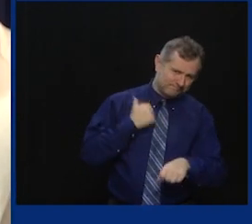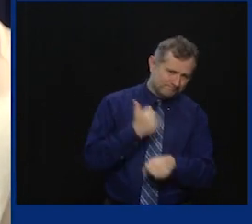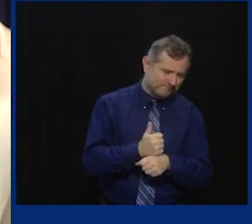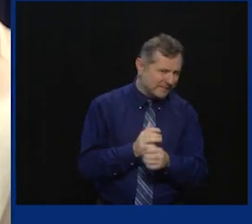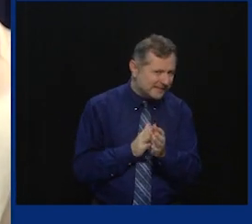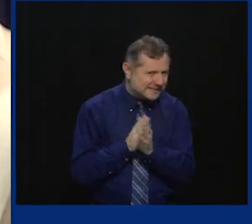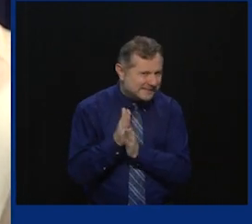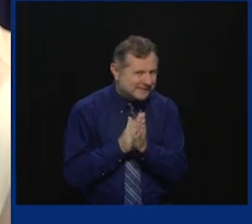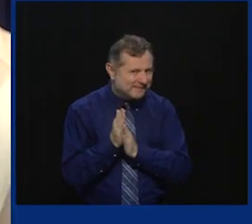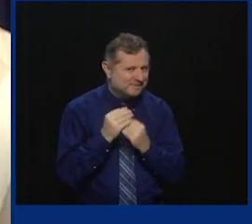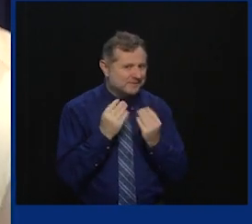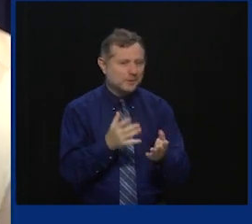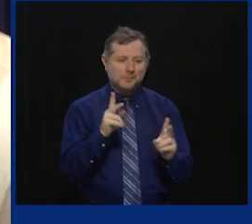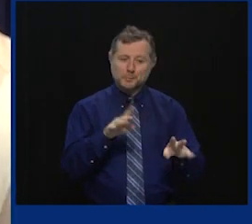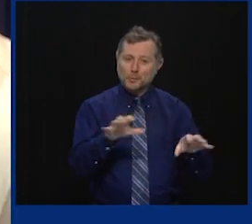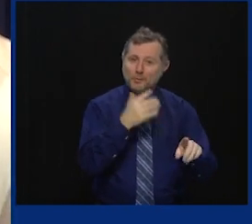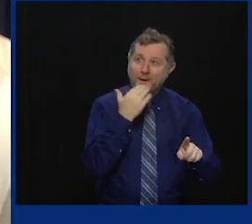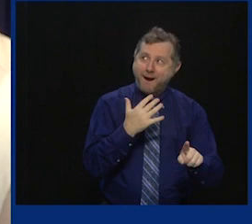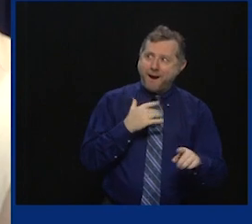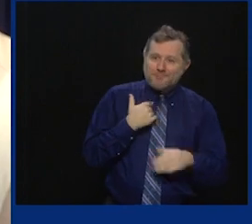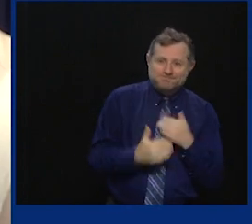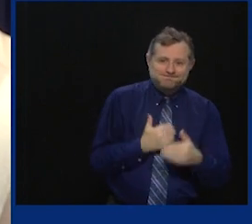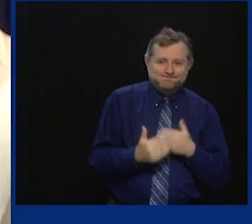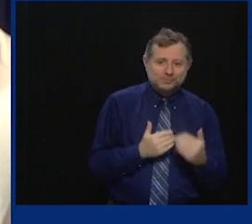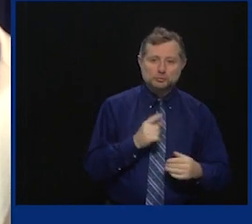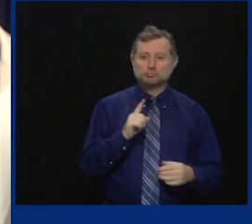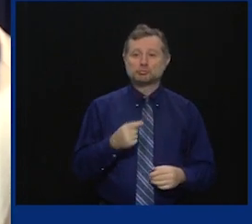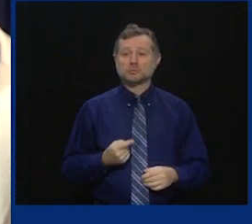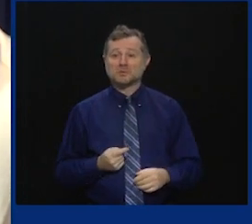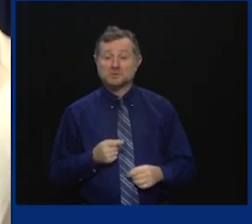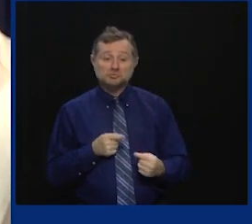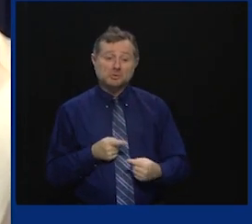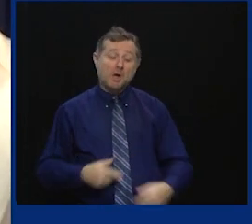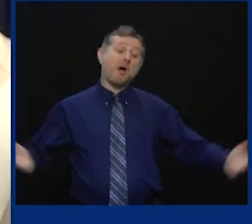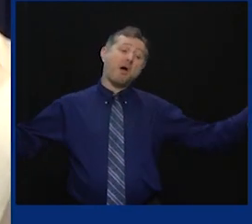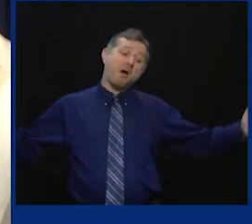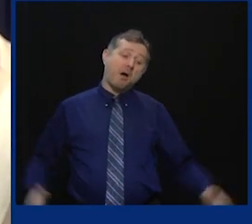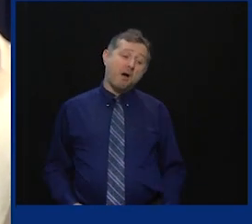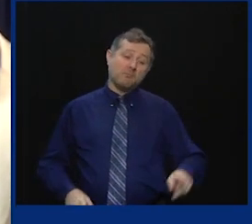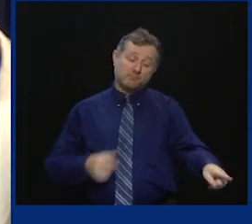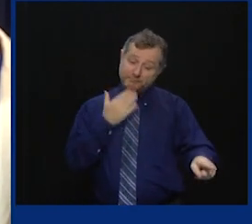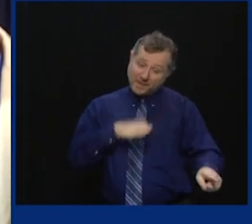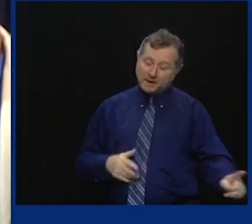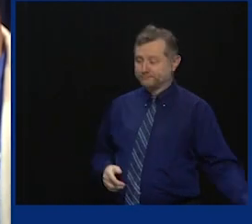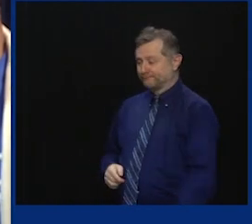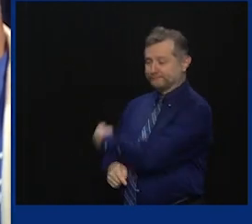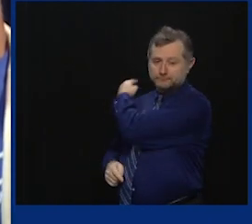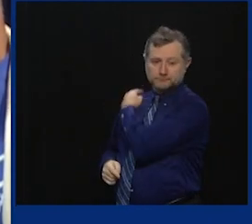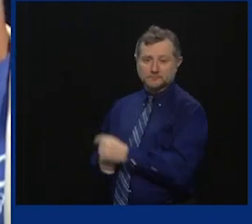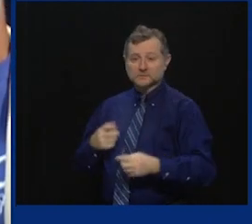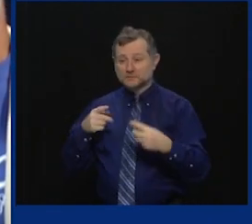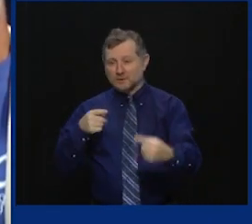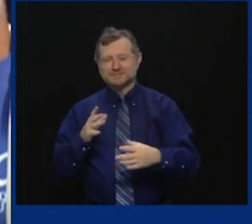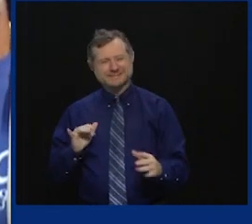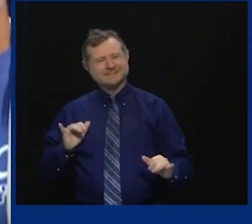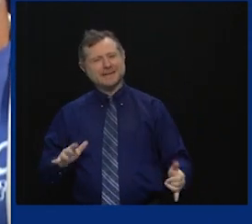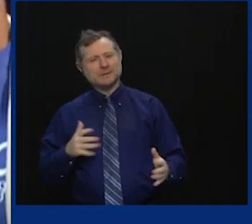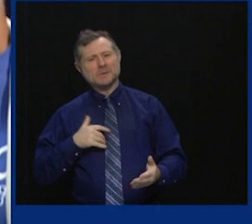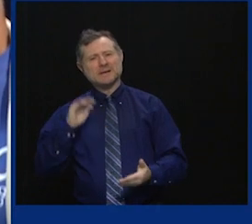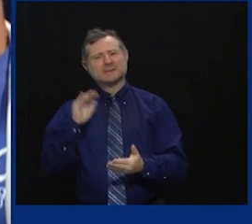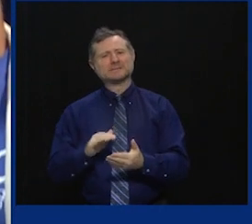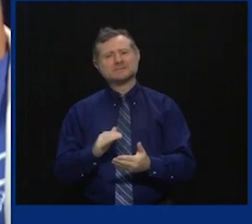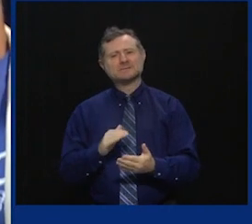rather than simply punishing them when they struggle. The Less is More Act is about racial justice, it's about